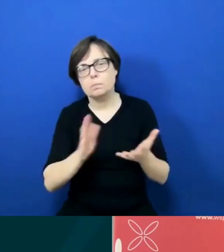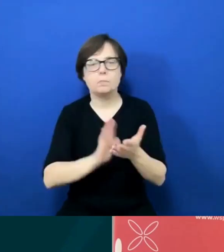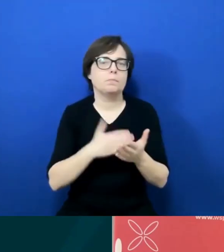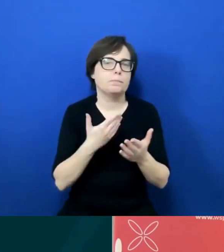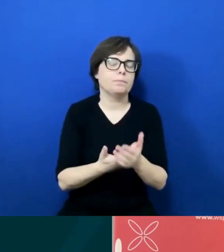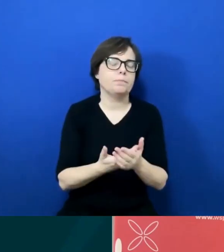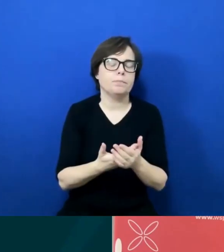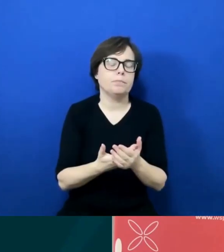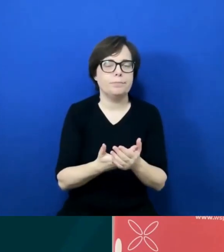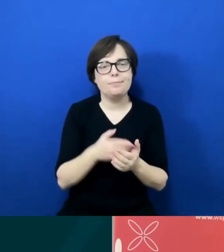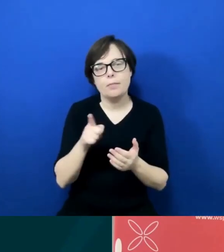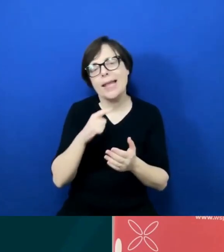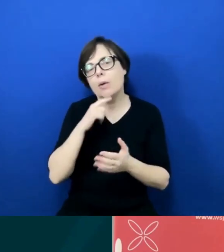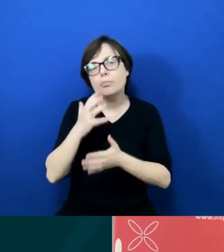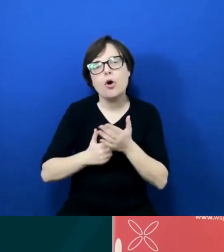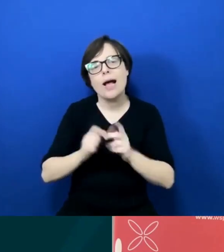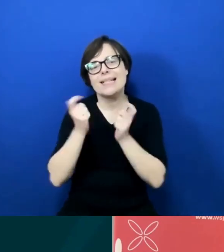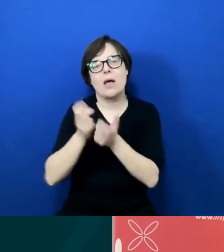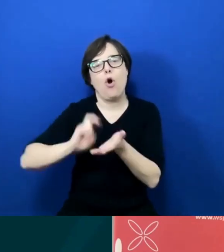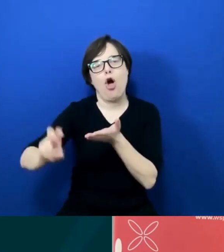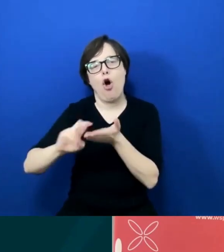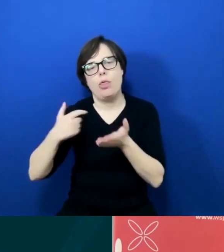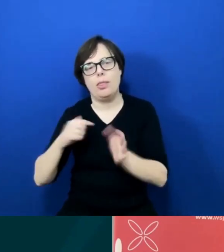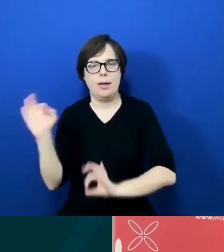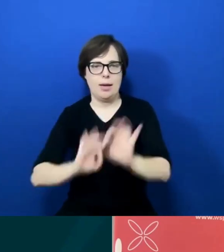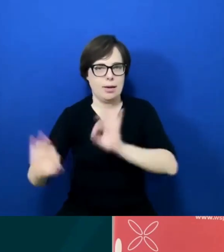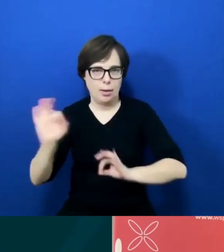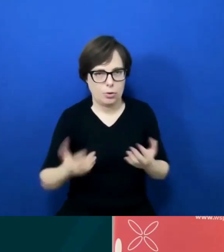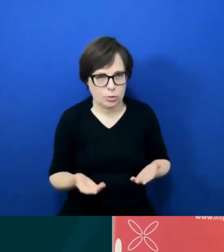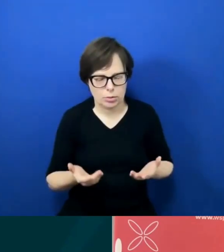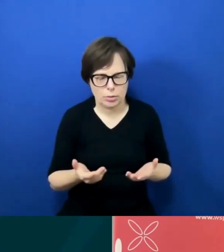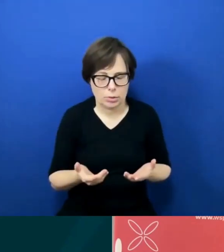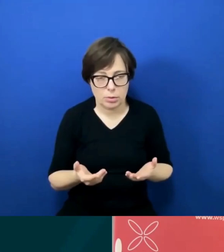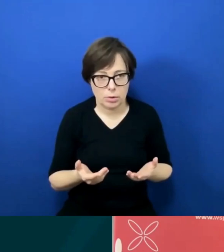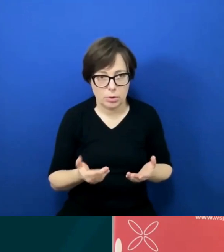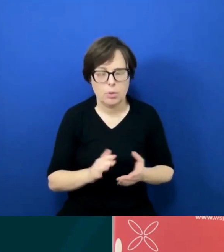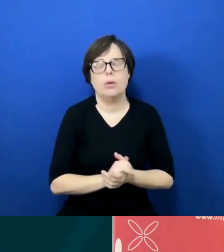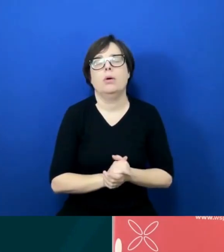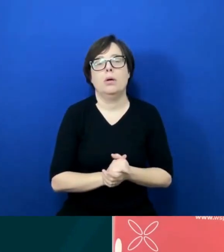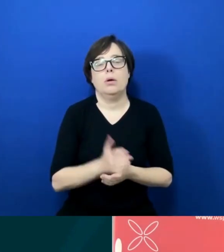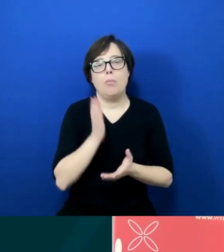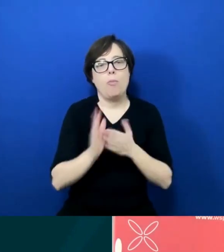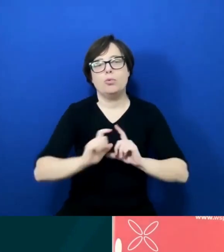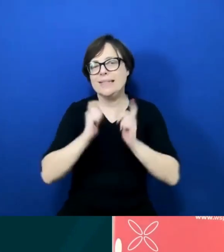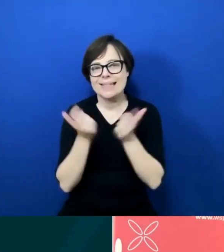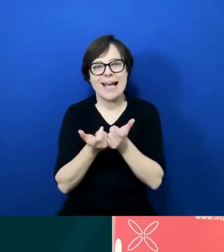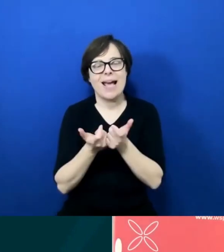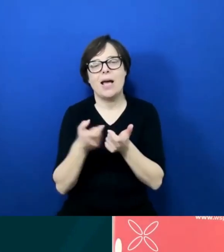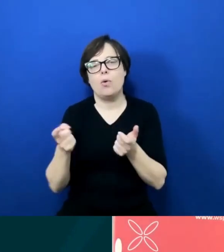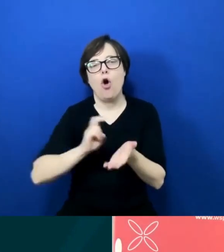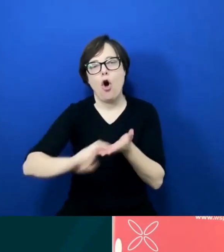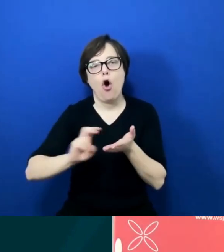would just dismantle the whole sidewalk. We would replace the ground that is in